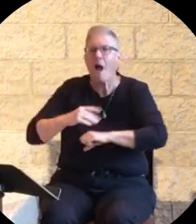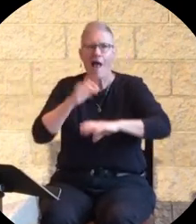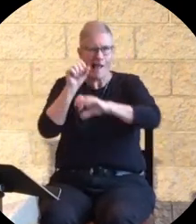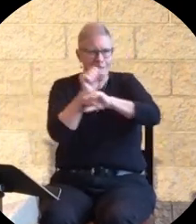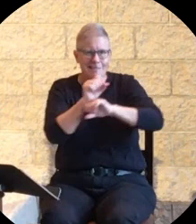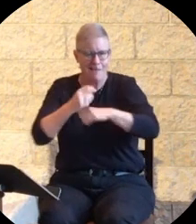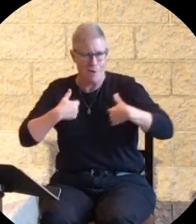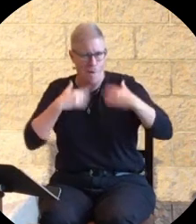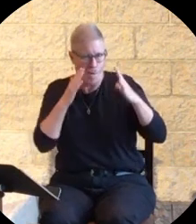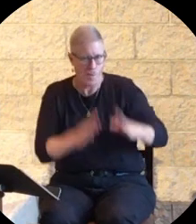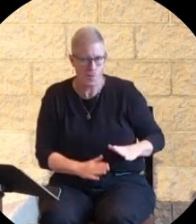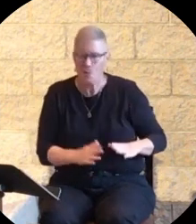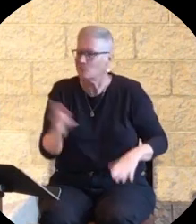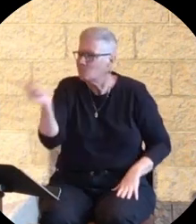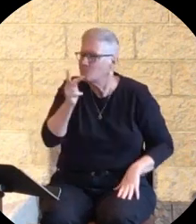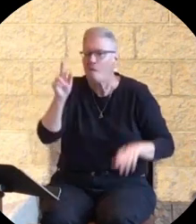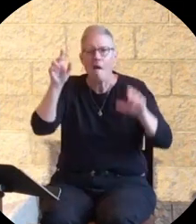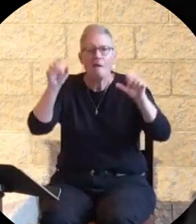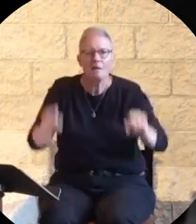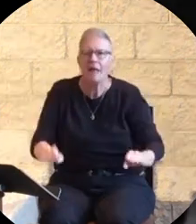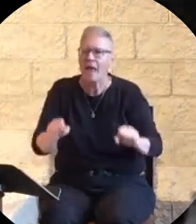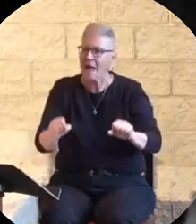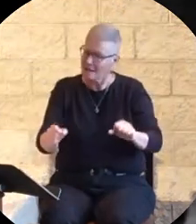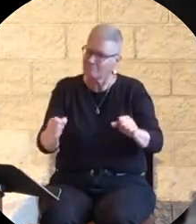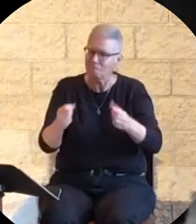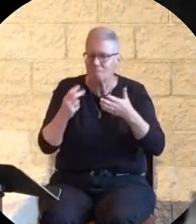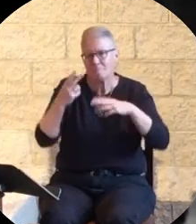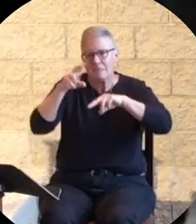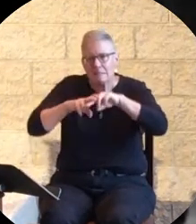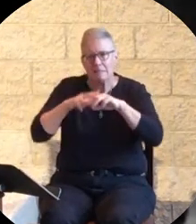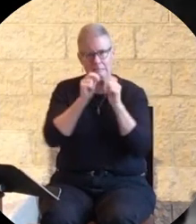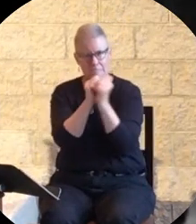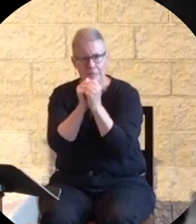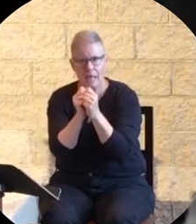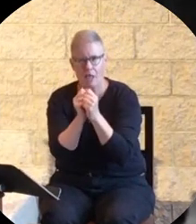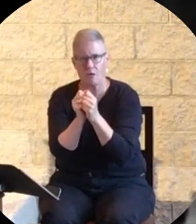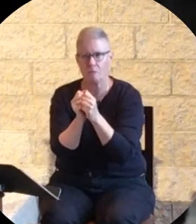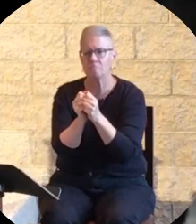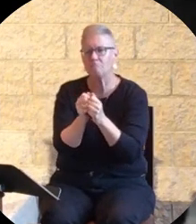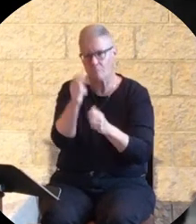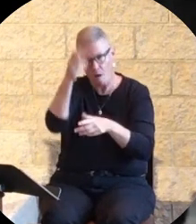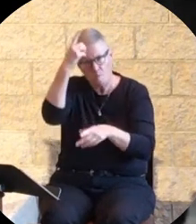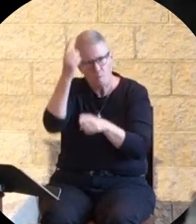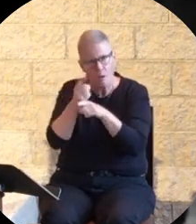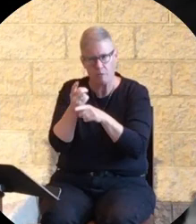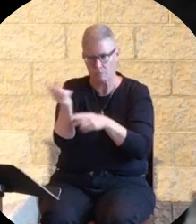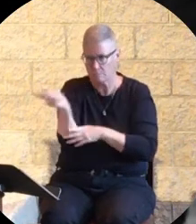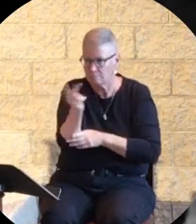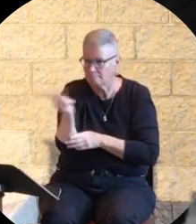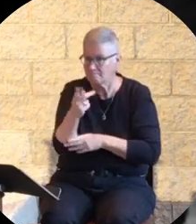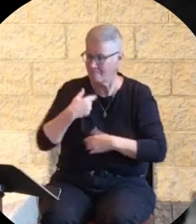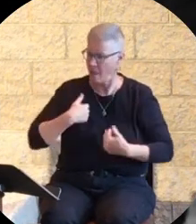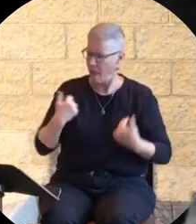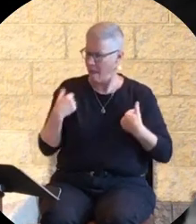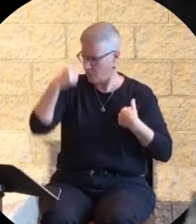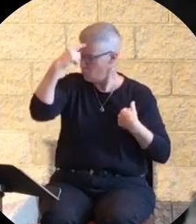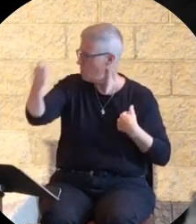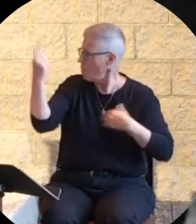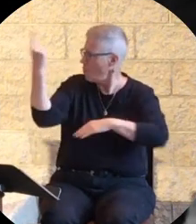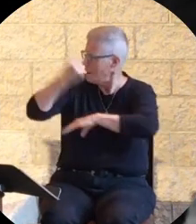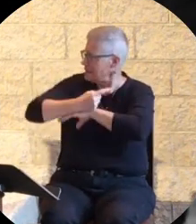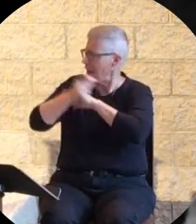down together at the table of brotherhood. I have a dream that one day, Even the state of Mississippi, a